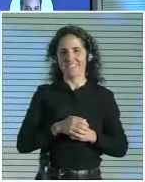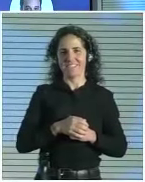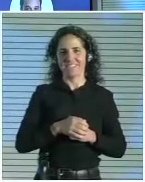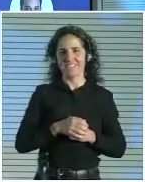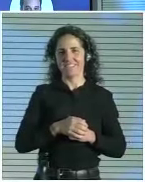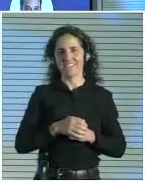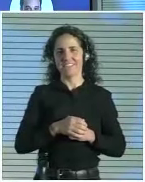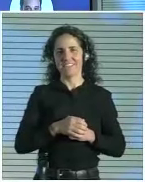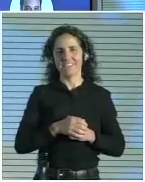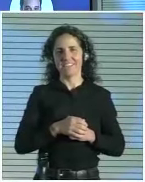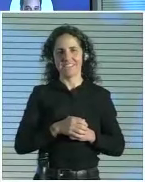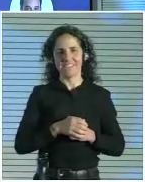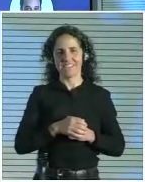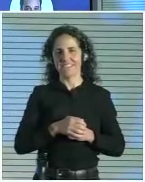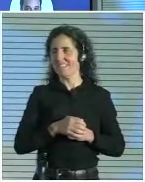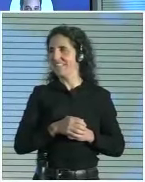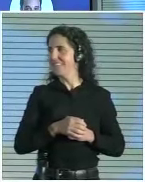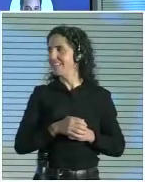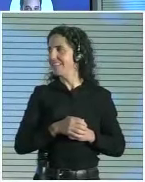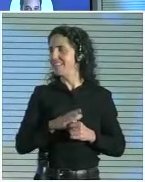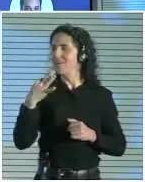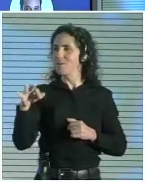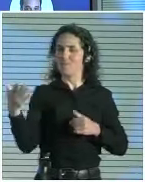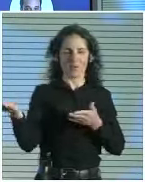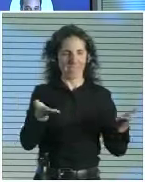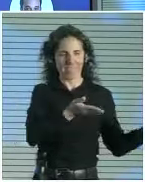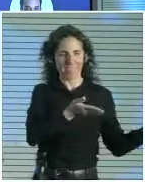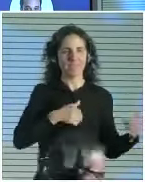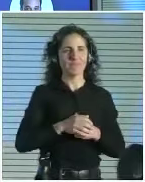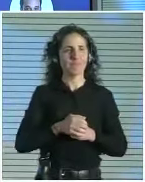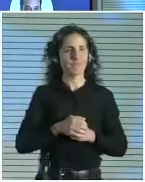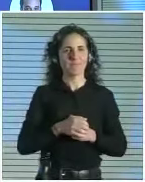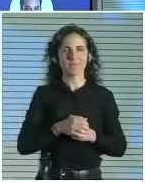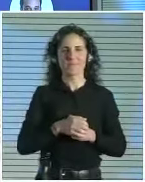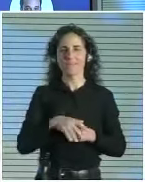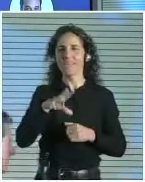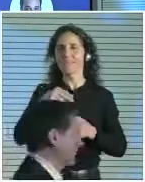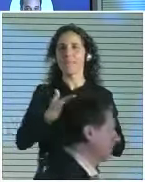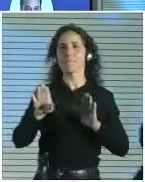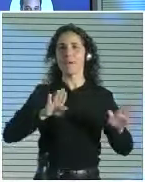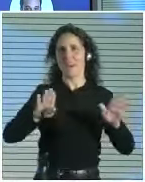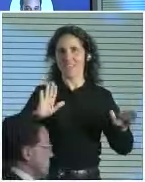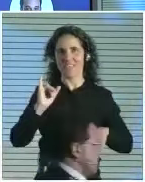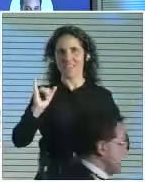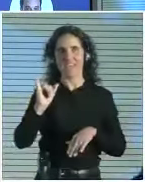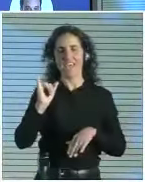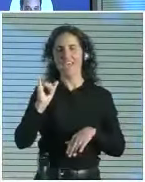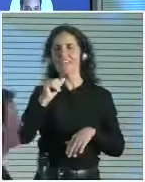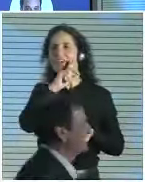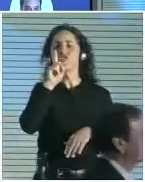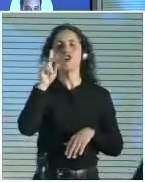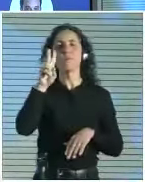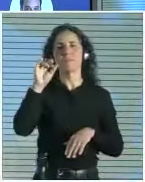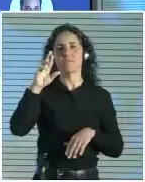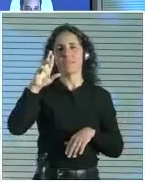you can go that way, yes. And go ahead also, our moderator, Ms. Virginia Fernandez-Trapa. Ahí estás, muy bien rodeada, te veo.